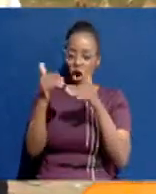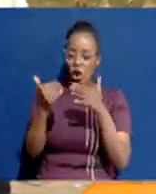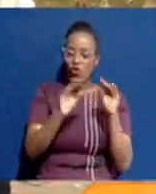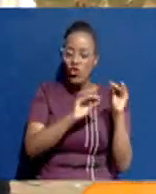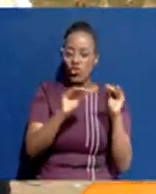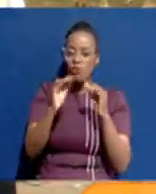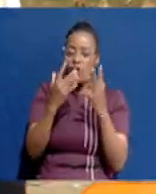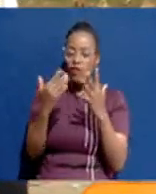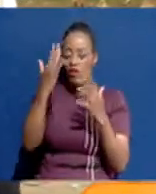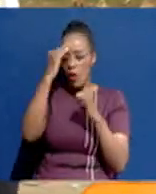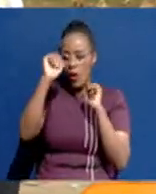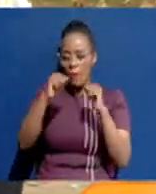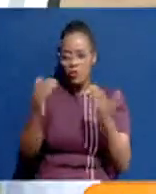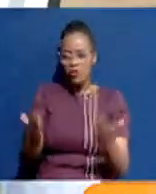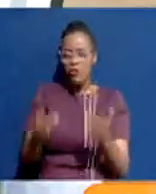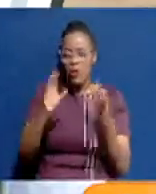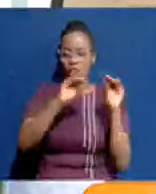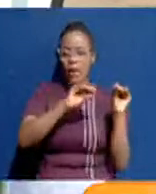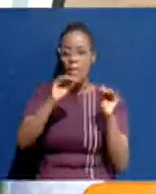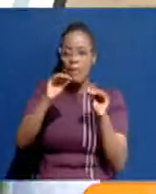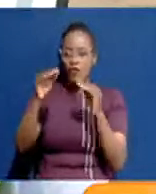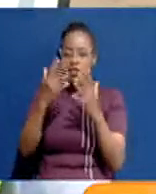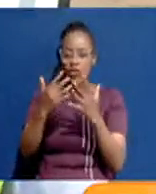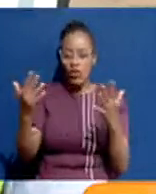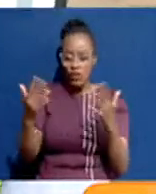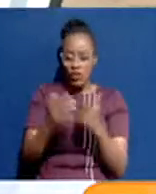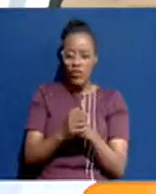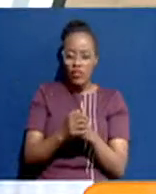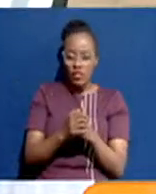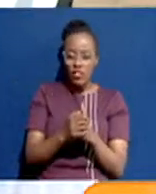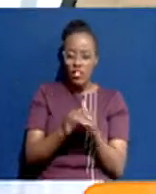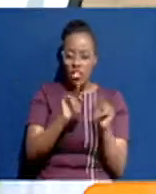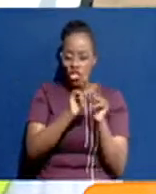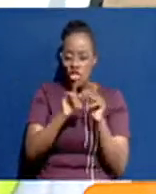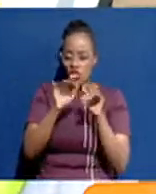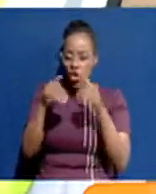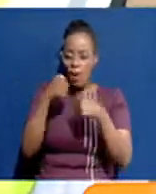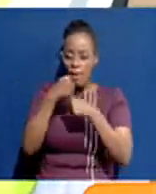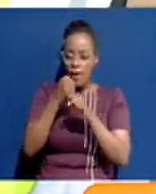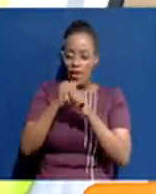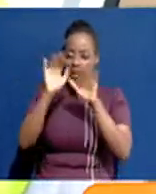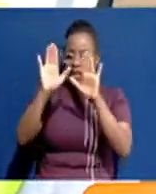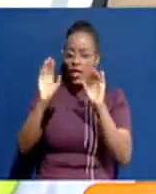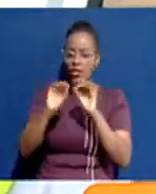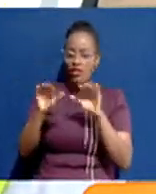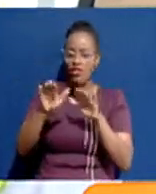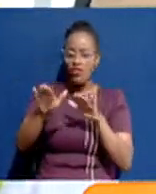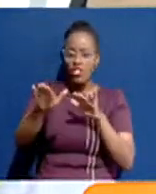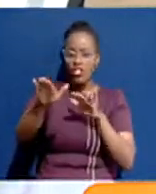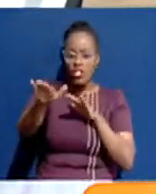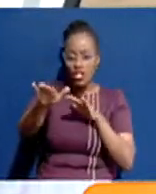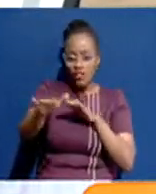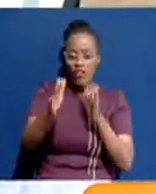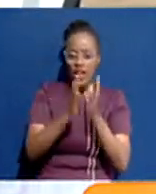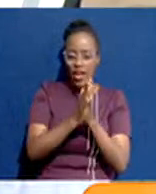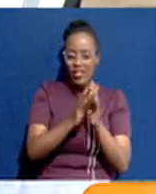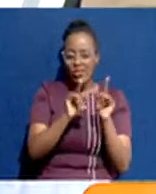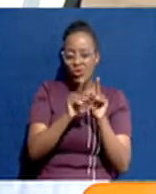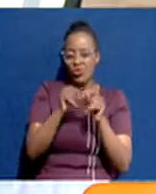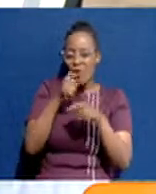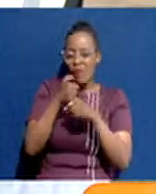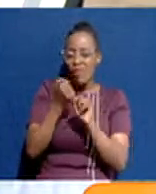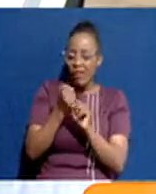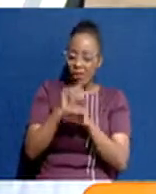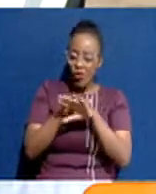goods in order to enhance movement of cargo, blaming them for causing unnecessary traffic gridlocks and inconveniencing